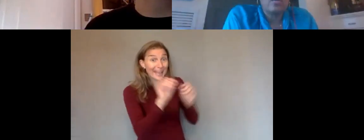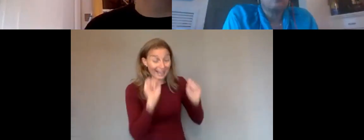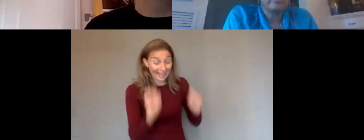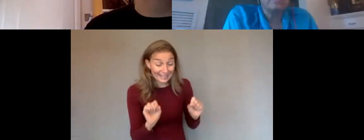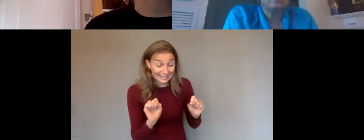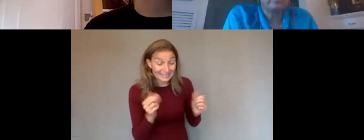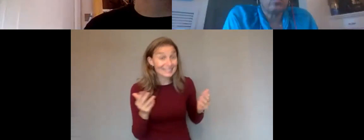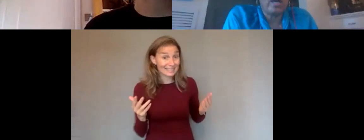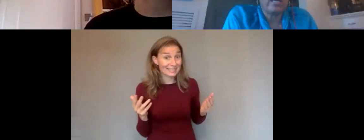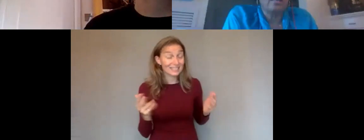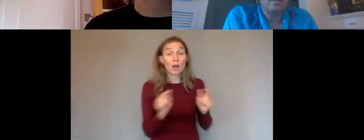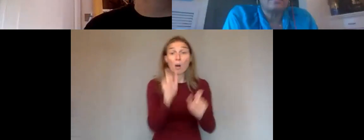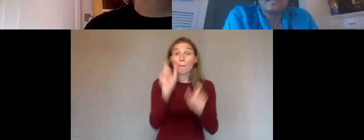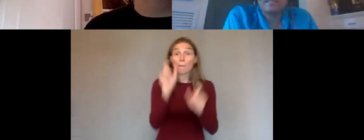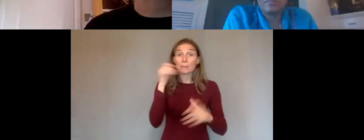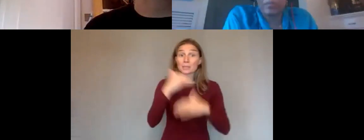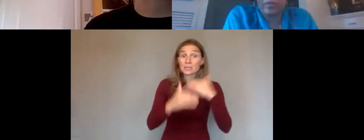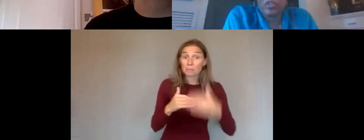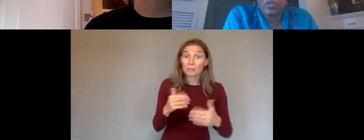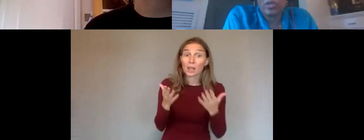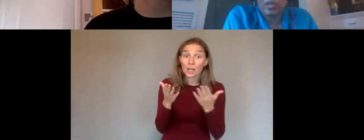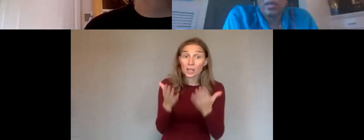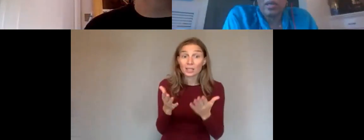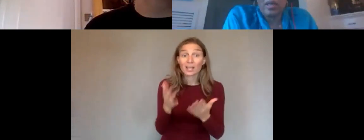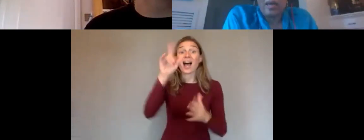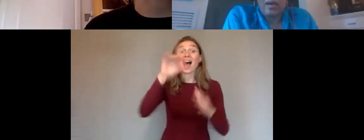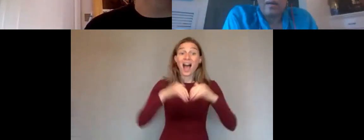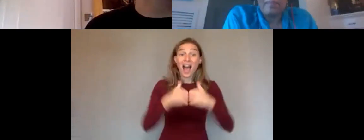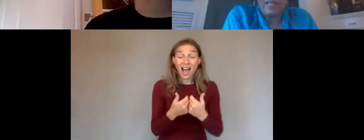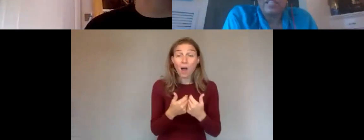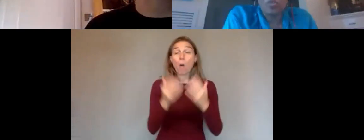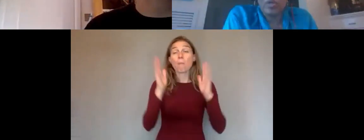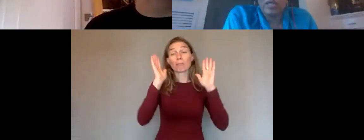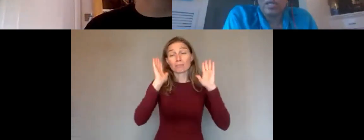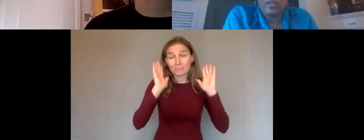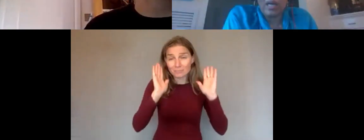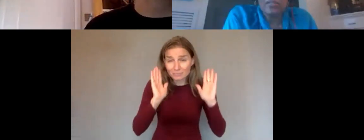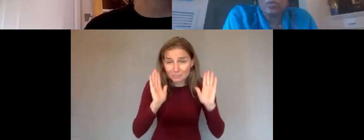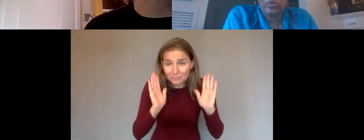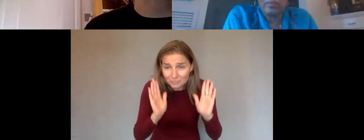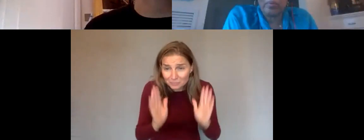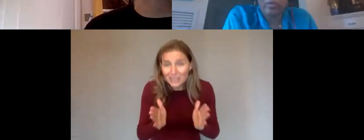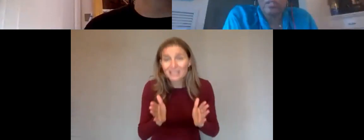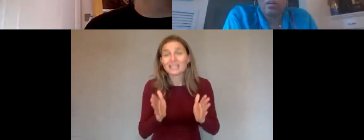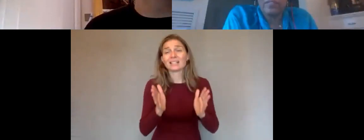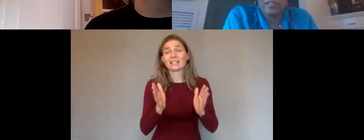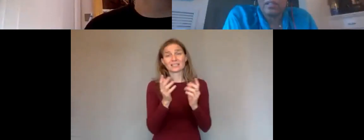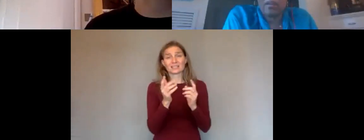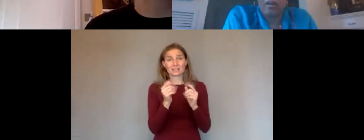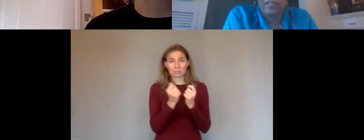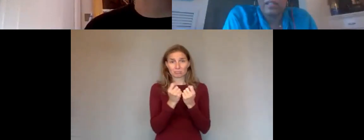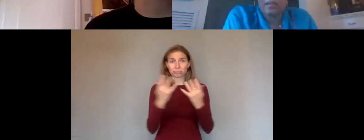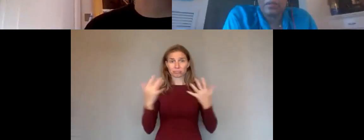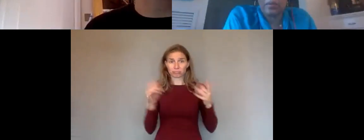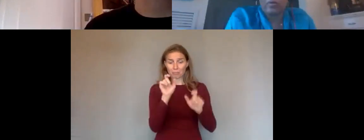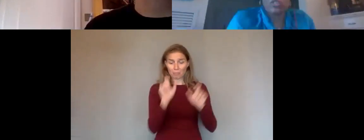disabilities really will require a systems approach. And I do want to underscore the importance